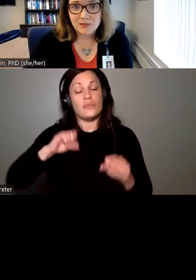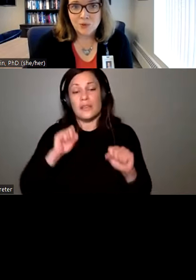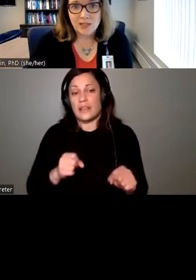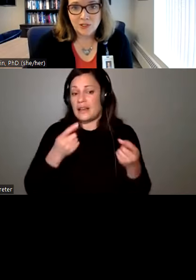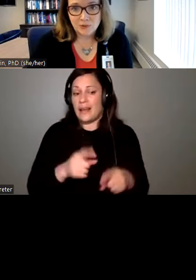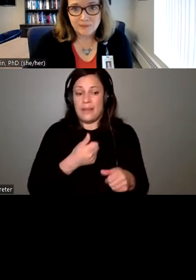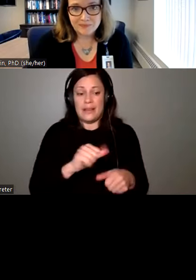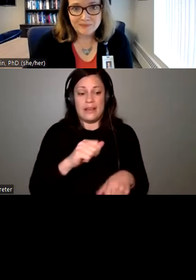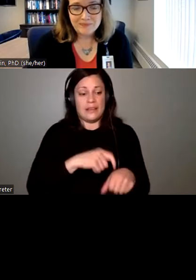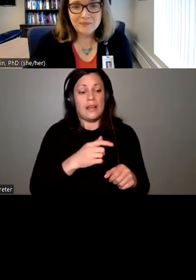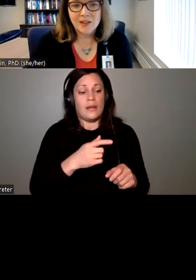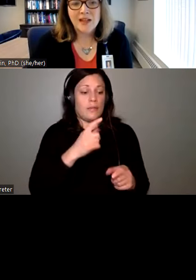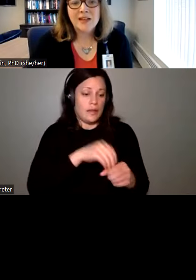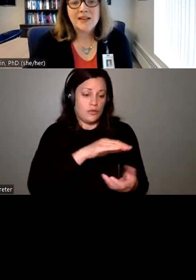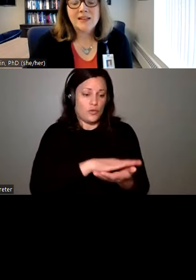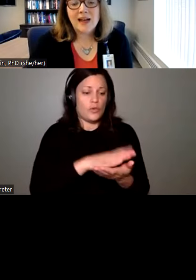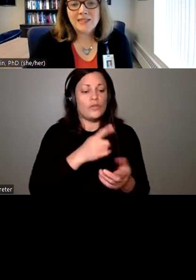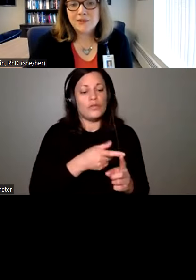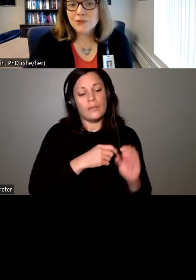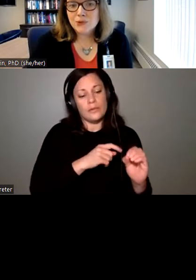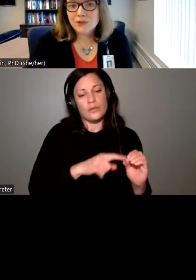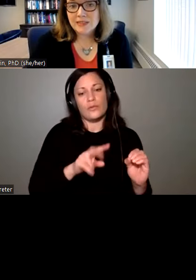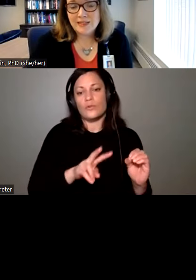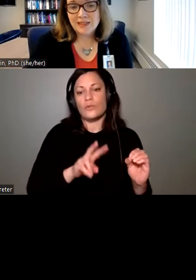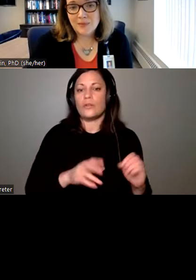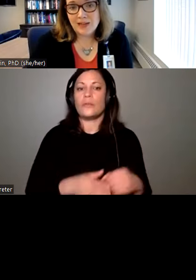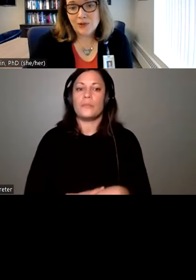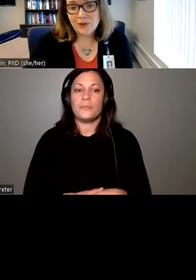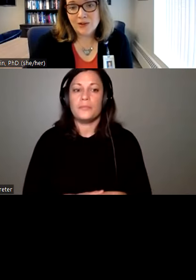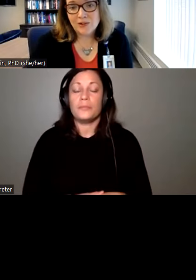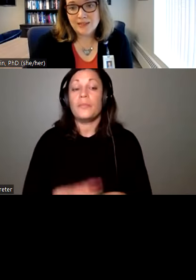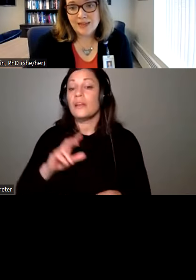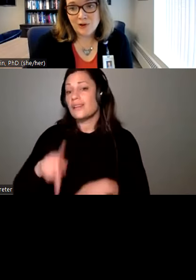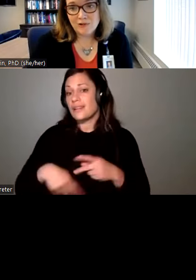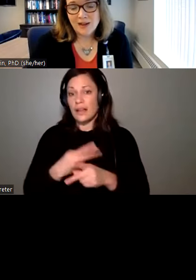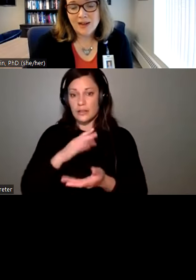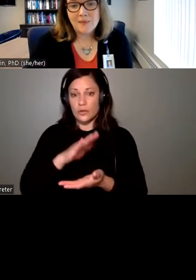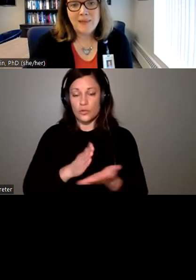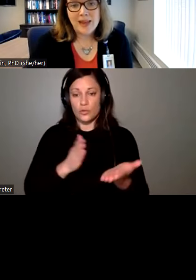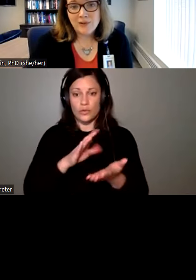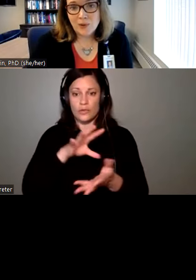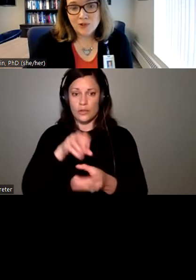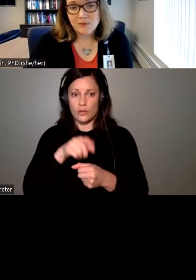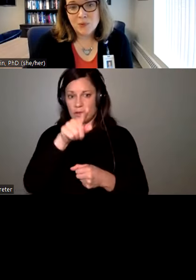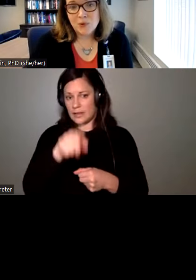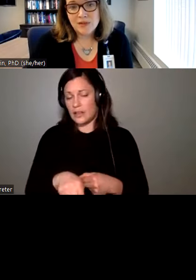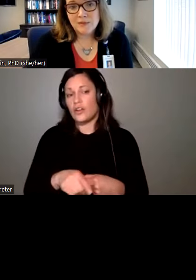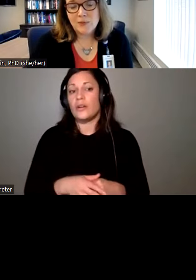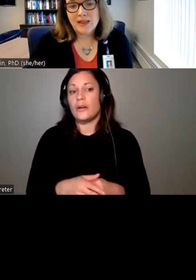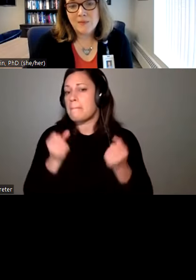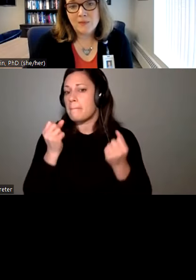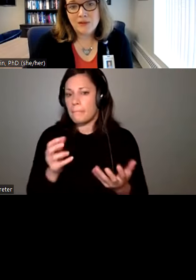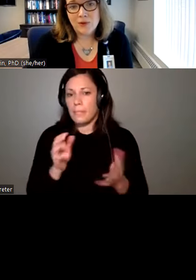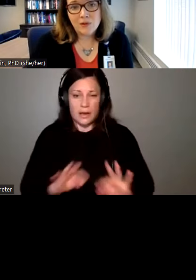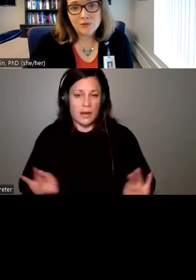birth to 22. The kinds of school services that can be included are listed here, many of which are important. And when